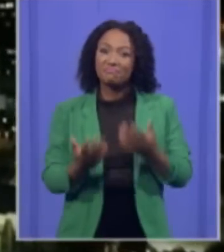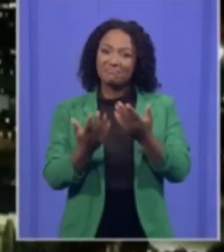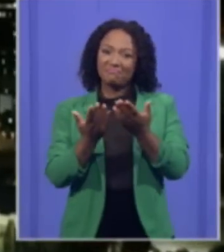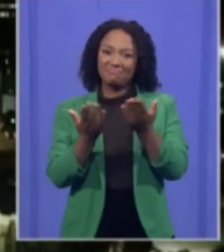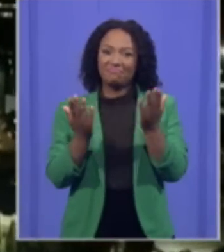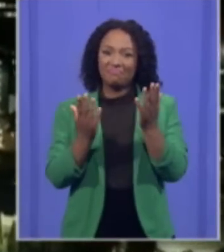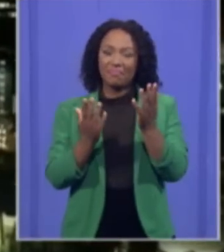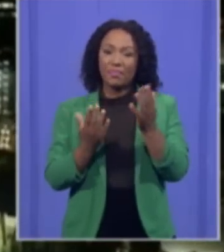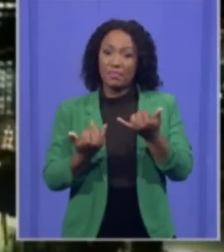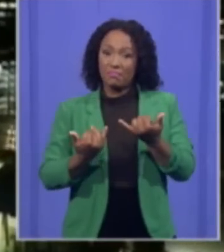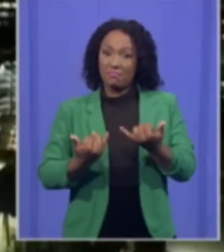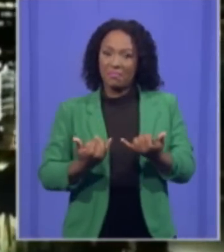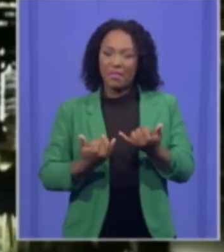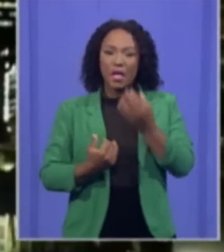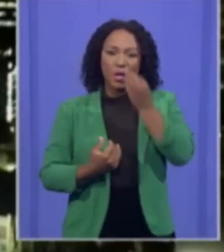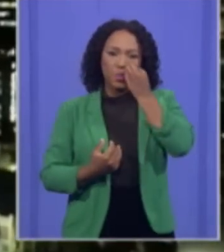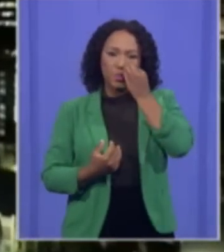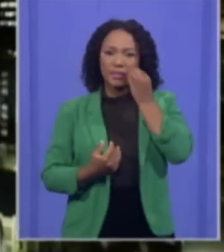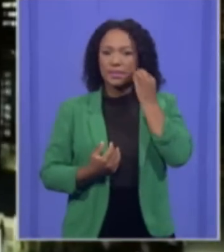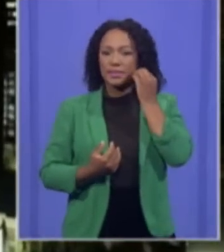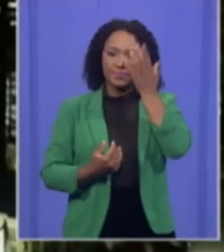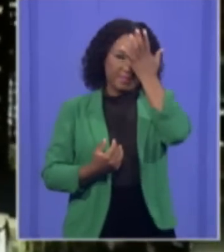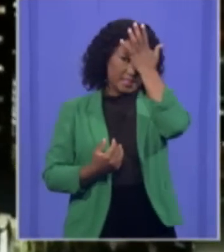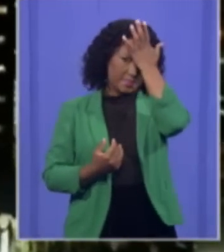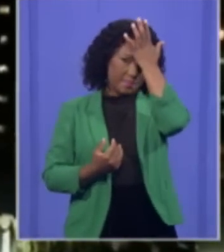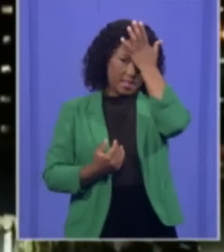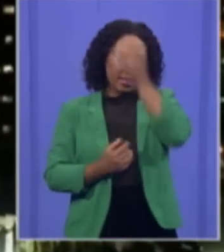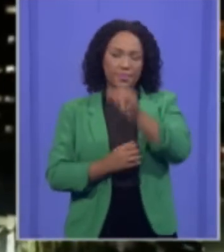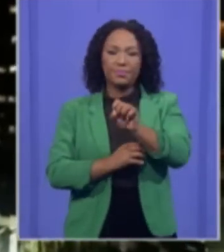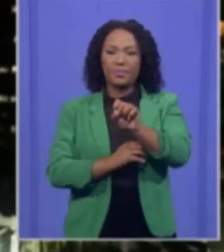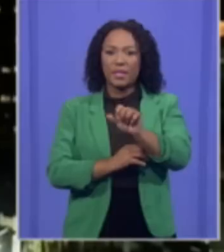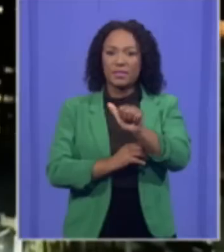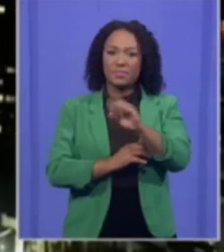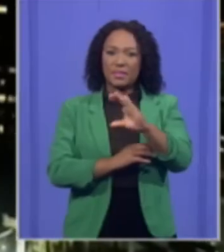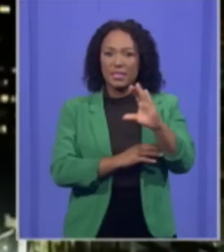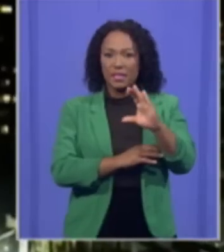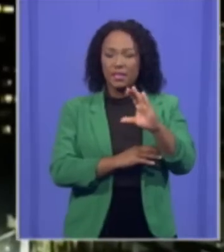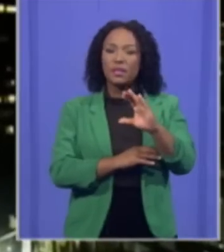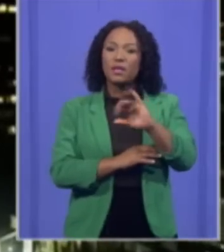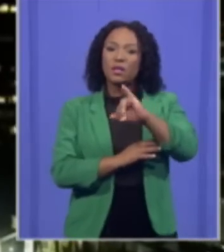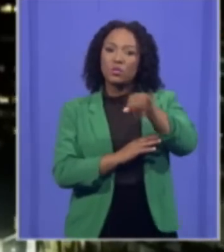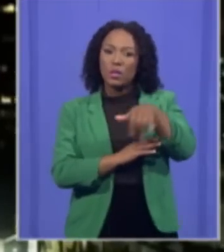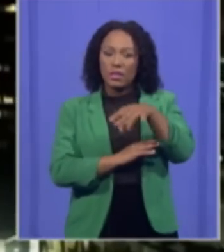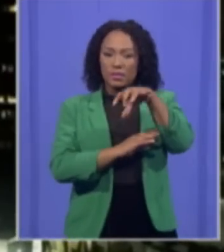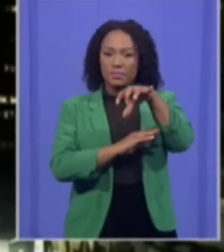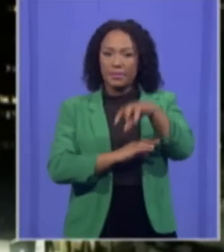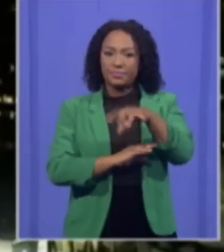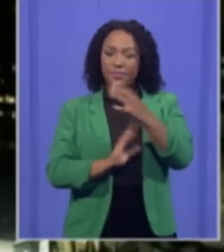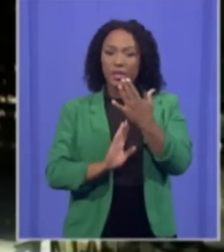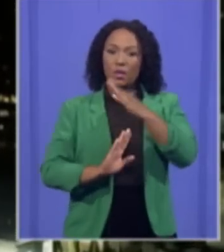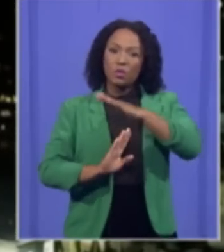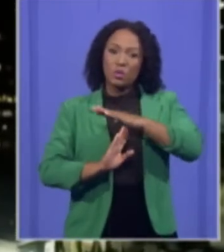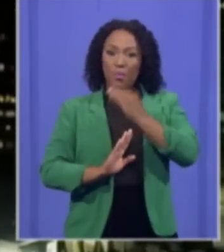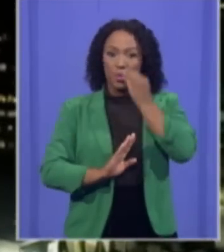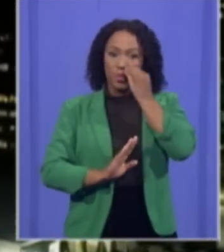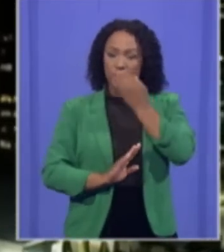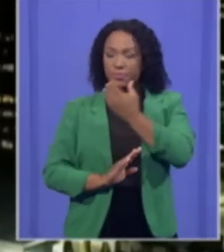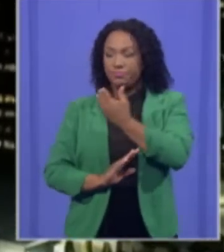Bagesho tše ke ditaba tša sepedi tša SABC Twiro tšwa ka Auckland Park, Johannesburg. Dihlogo tša tšona ke tše.